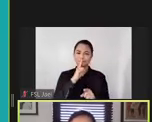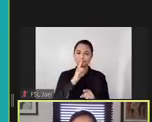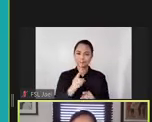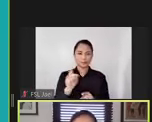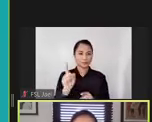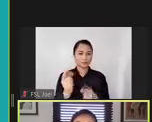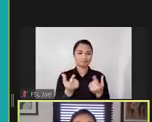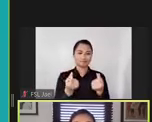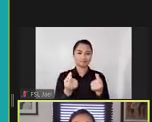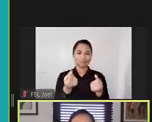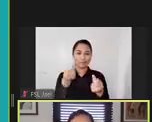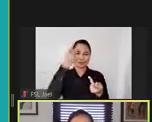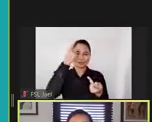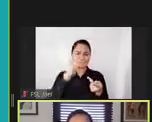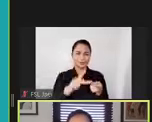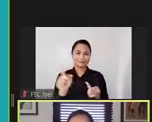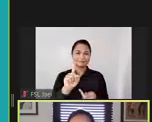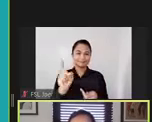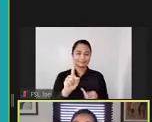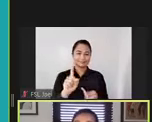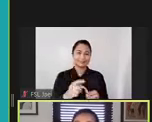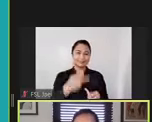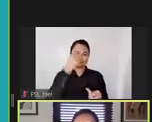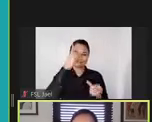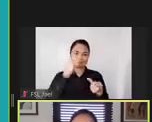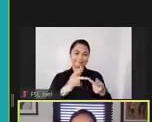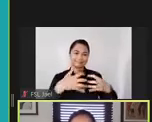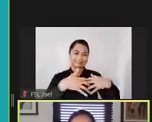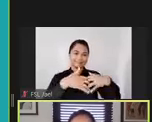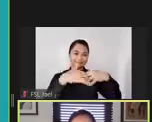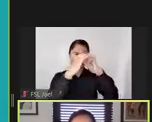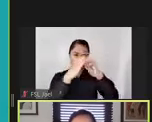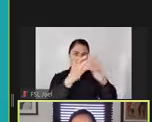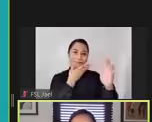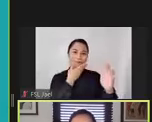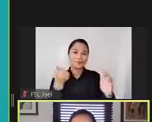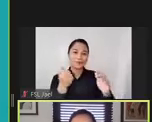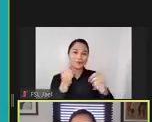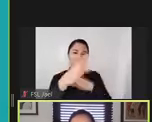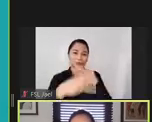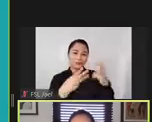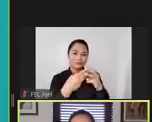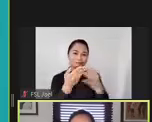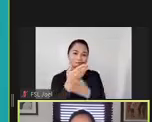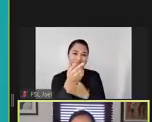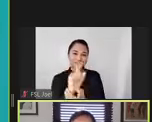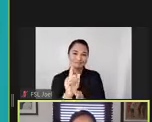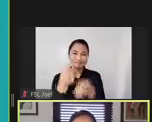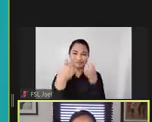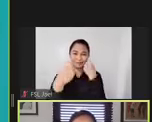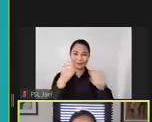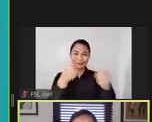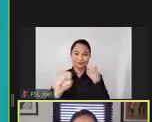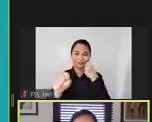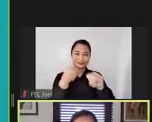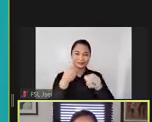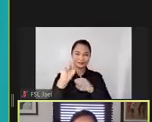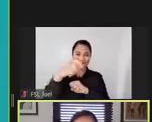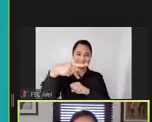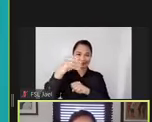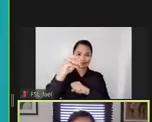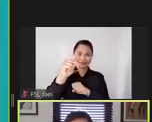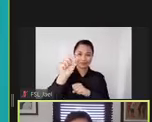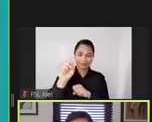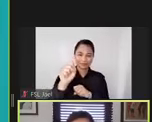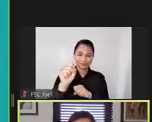Olympic values are excellence, respect, and friendship. So we